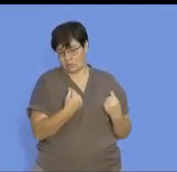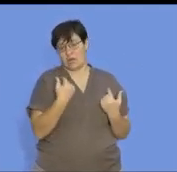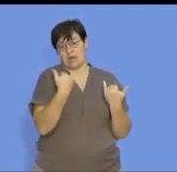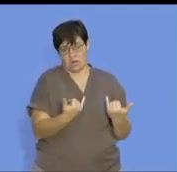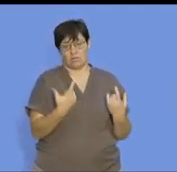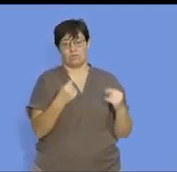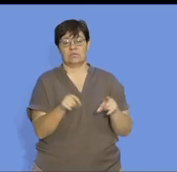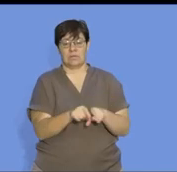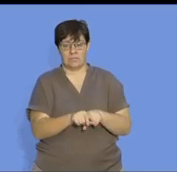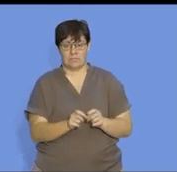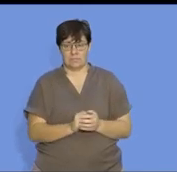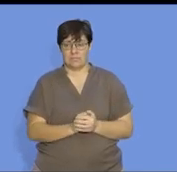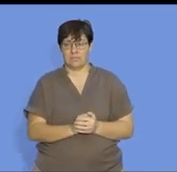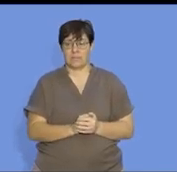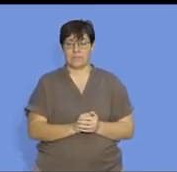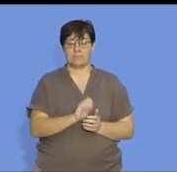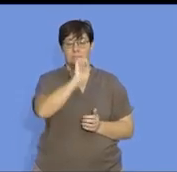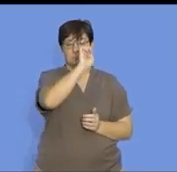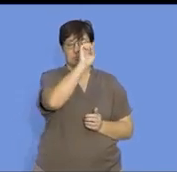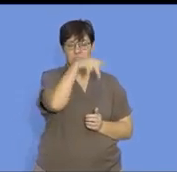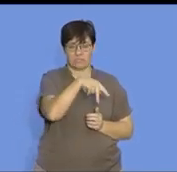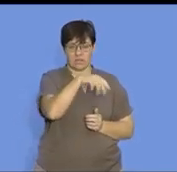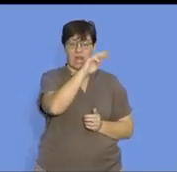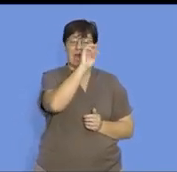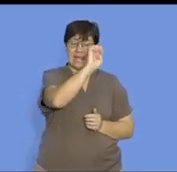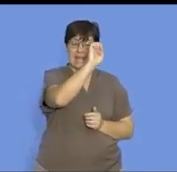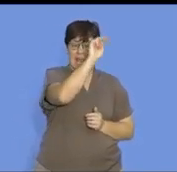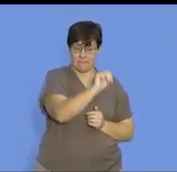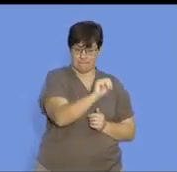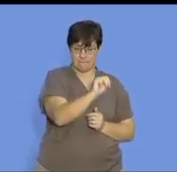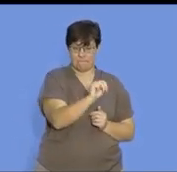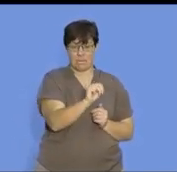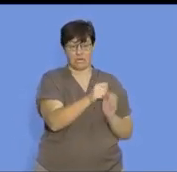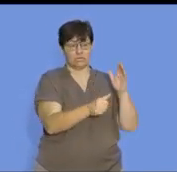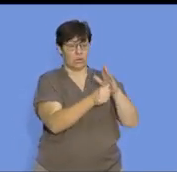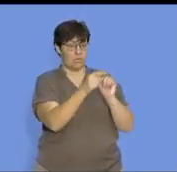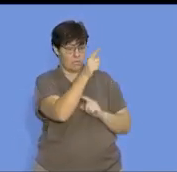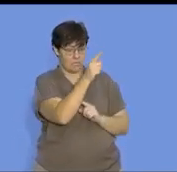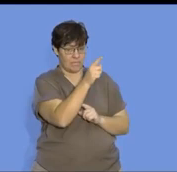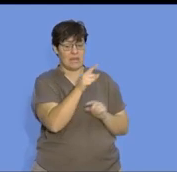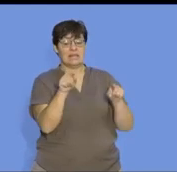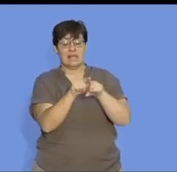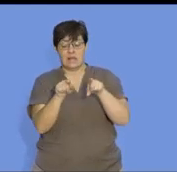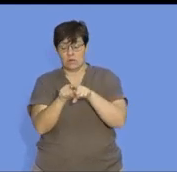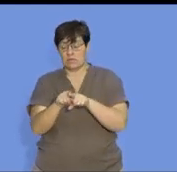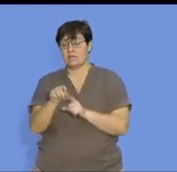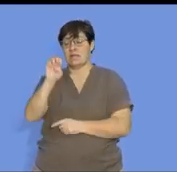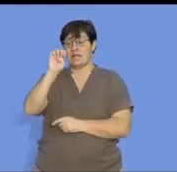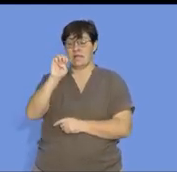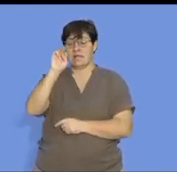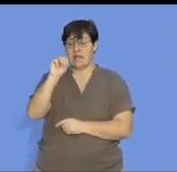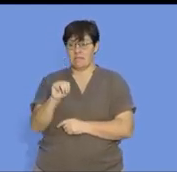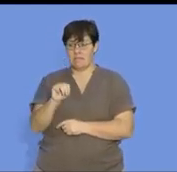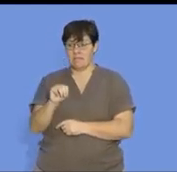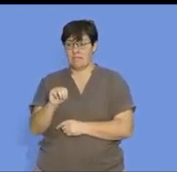the mechanical energy at the top is equal to the mechanical energy at point